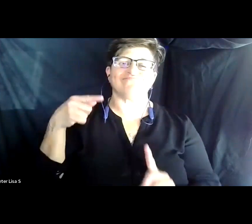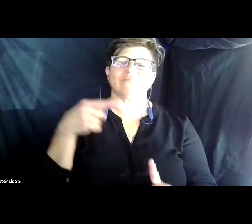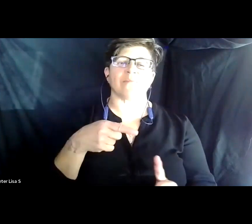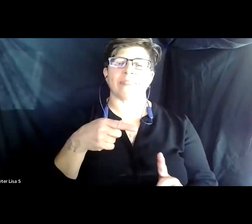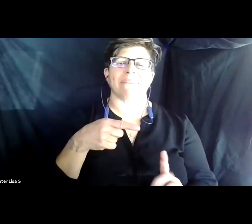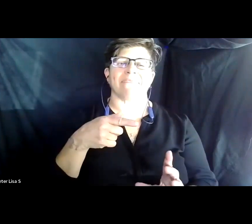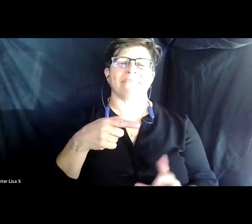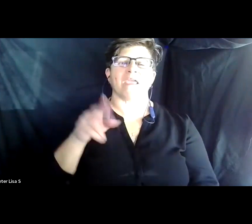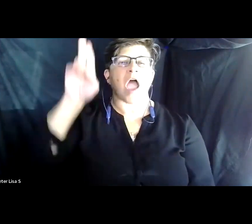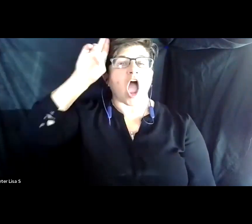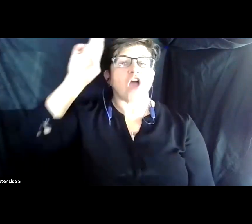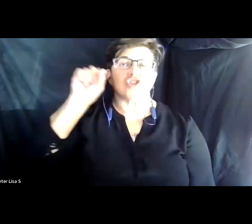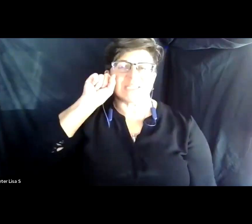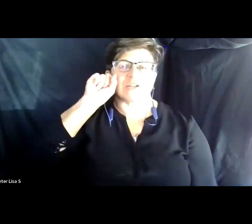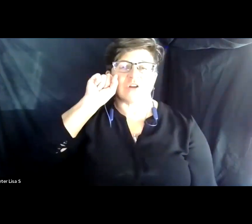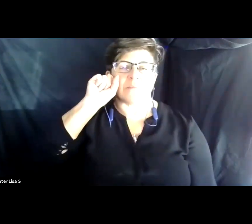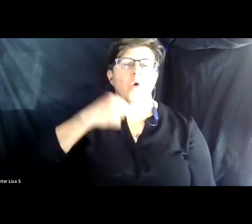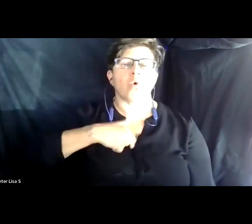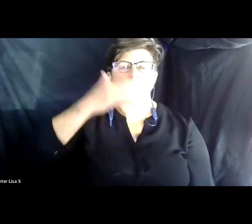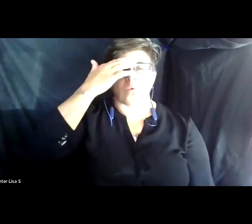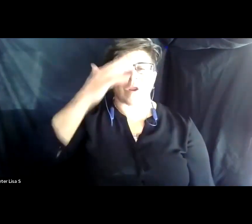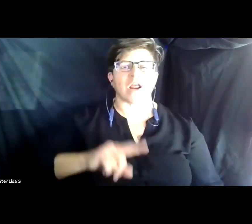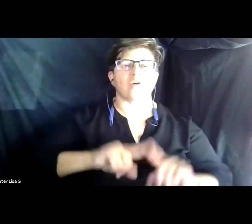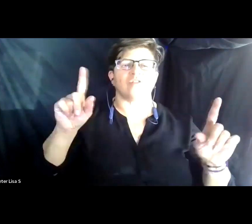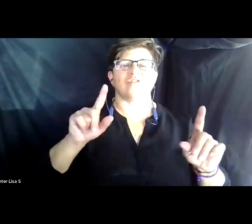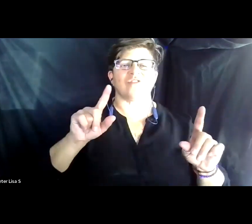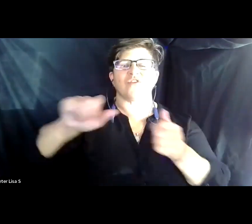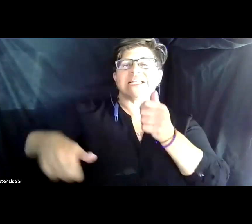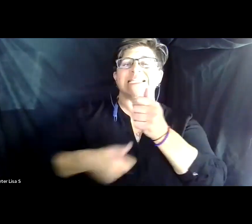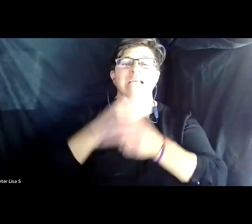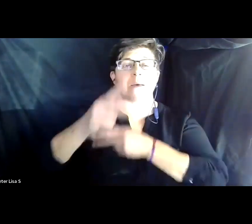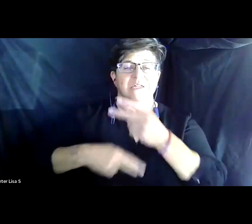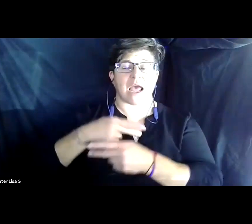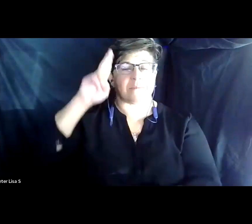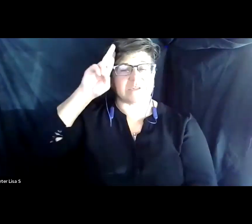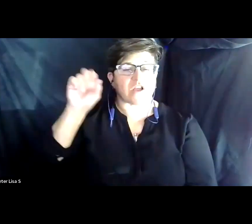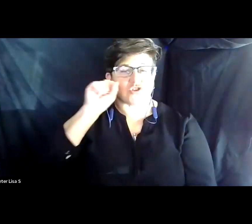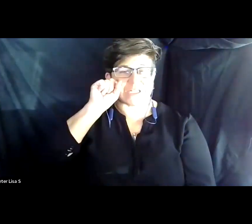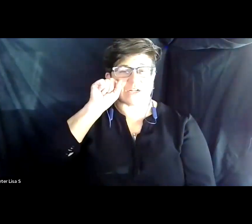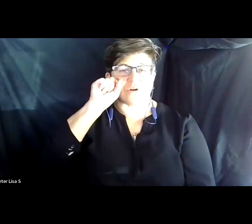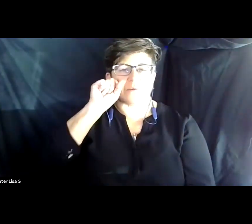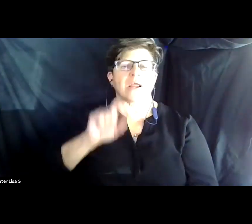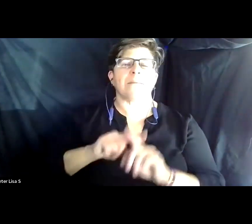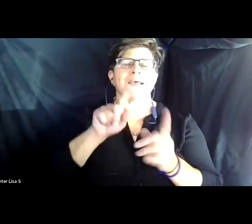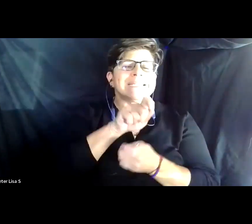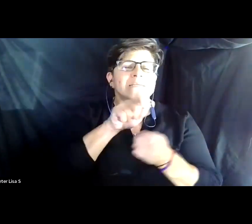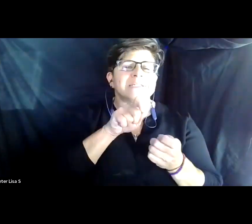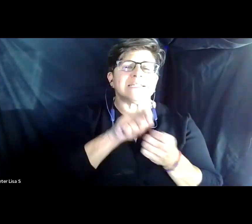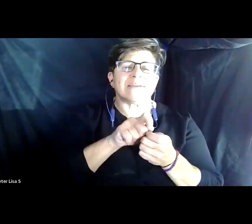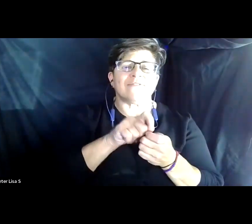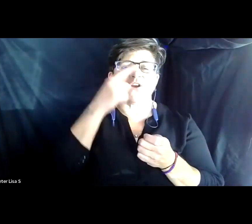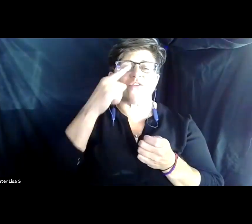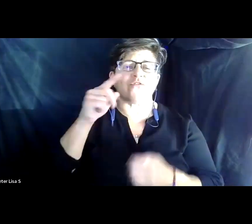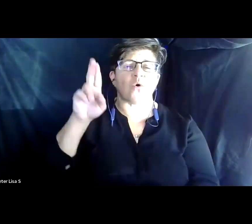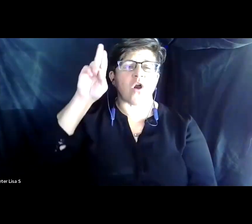Usher syndrome. We know that there's different subtypes of Usher syndrome, but specifically even for